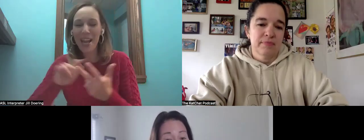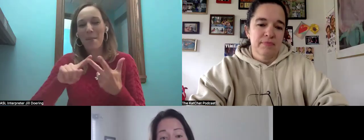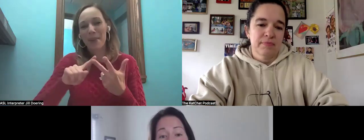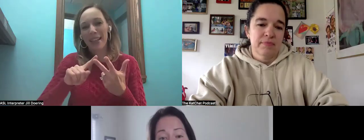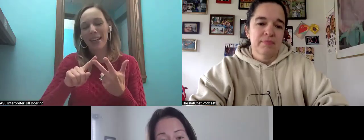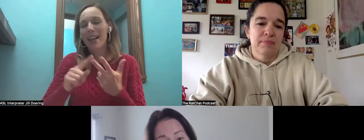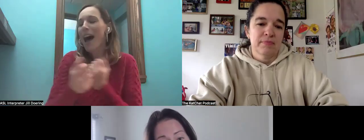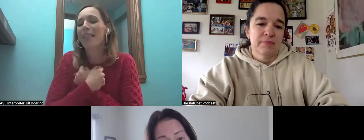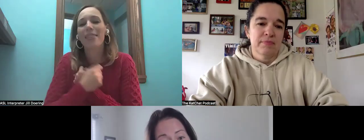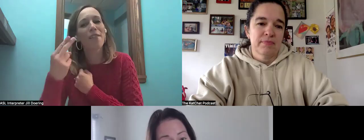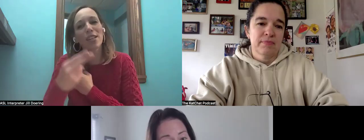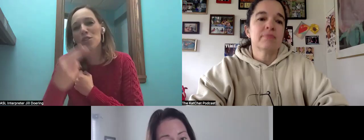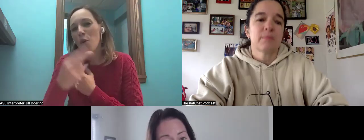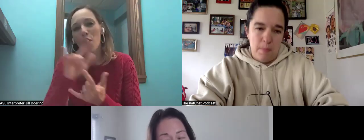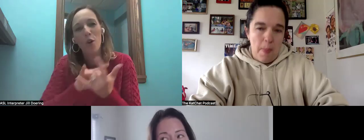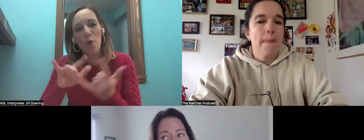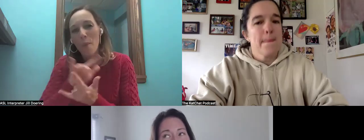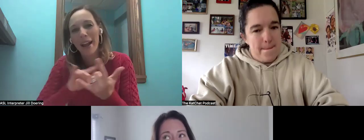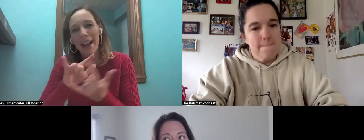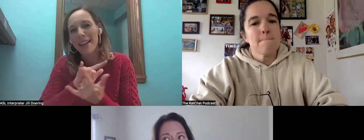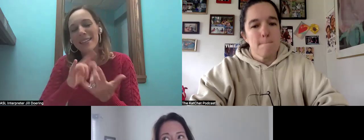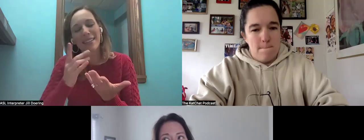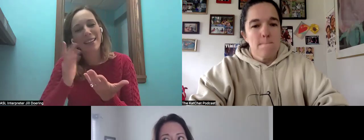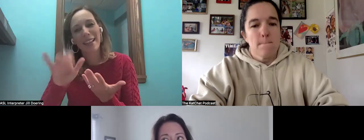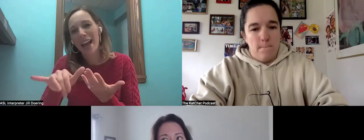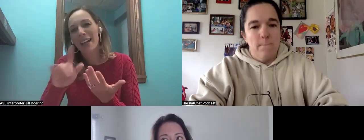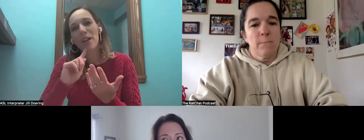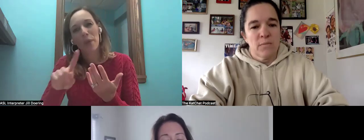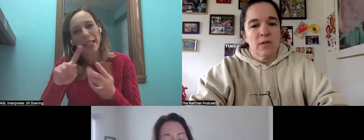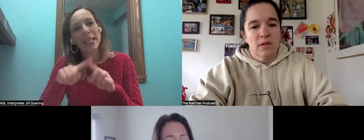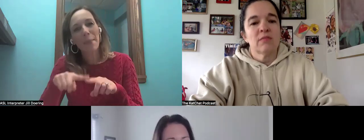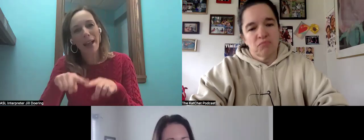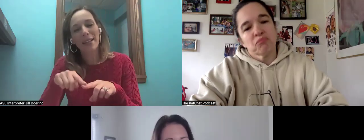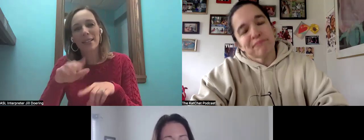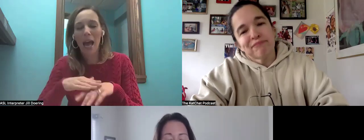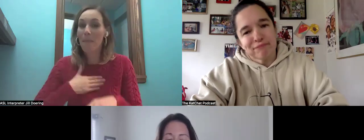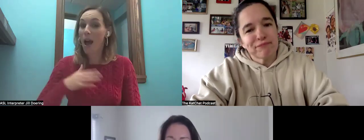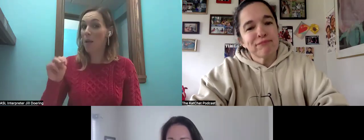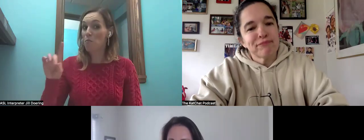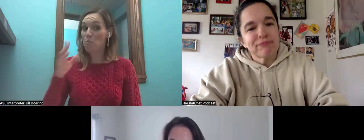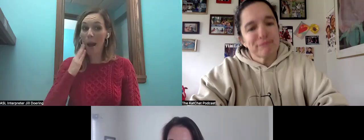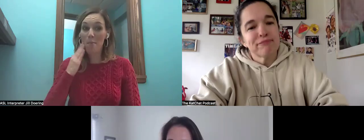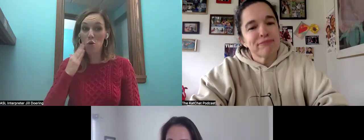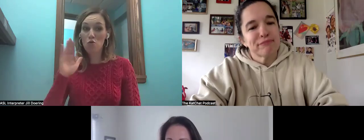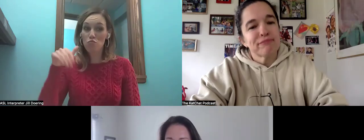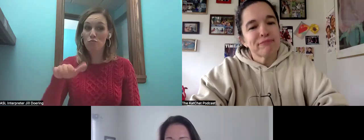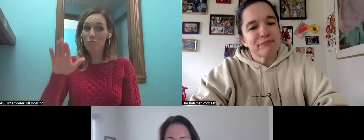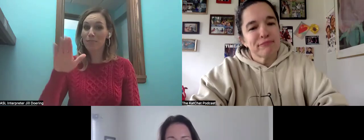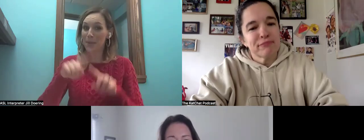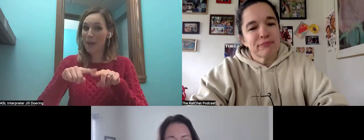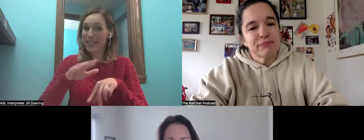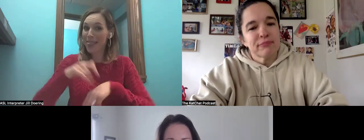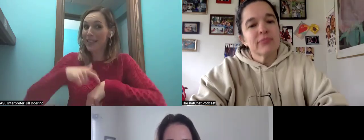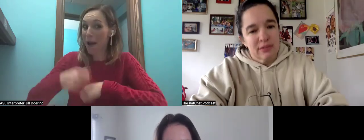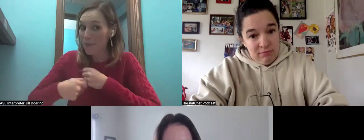I love historical romance. I do love that. But so it really just depends on my mood. It depends on the season. And